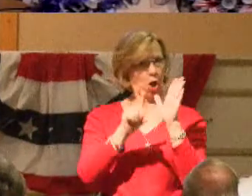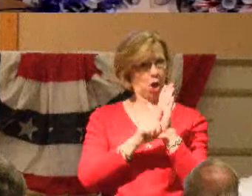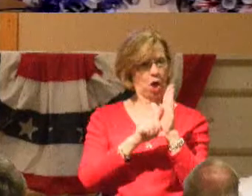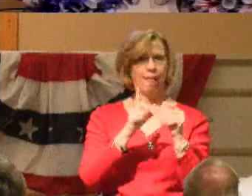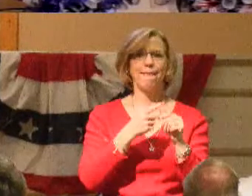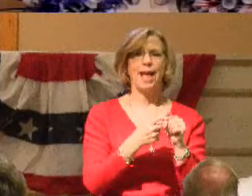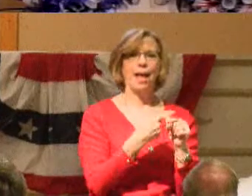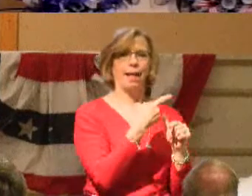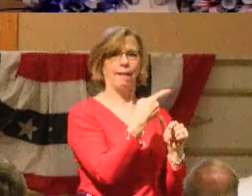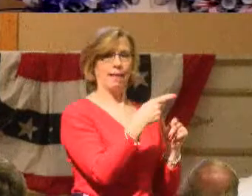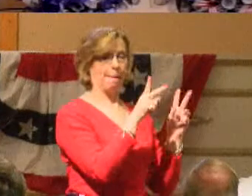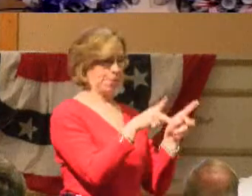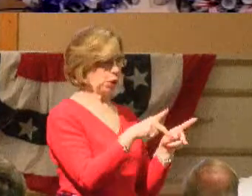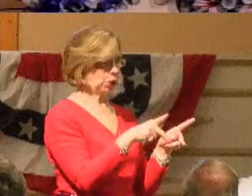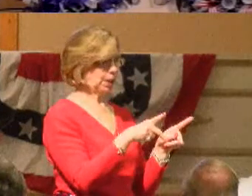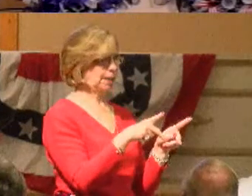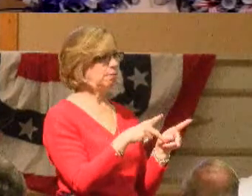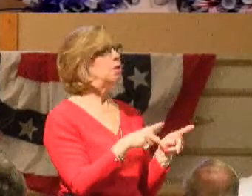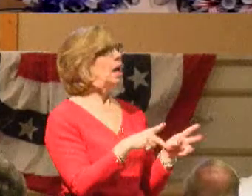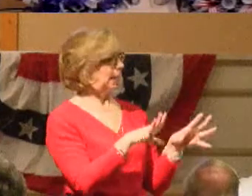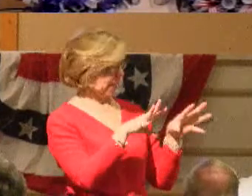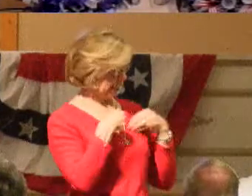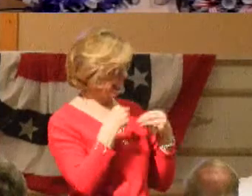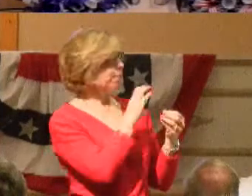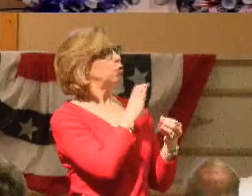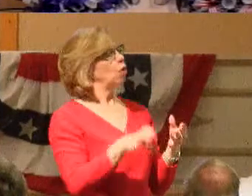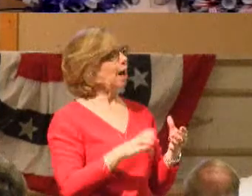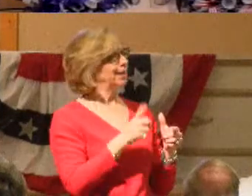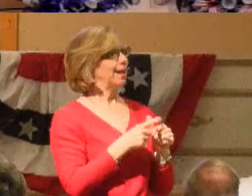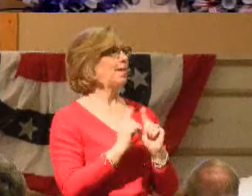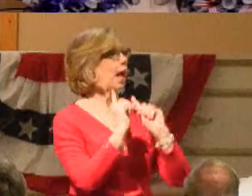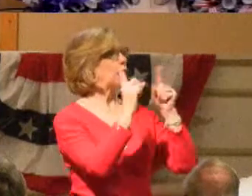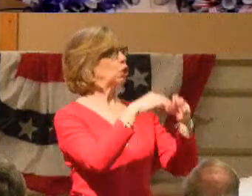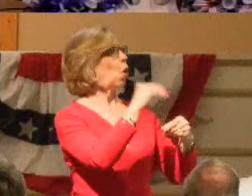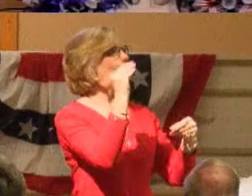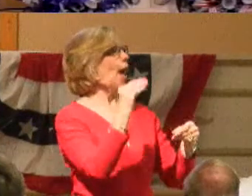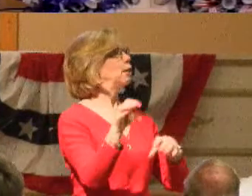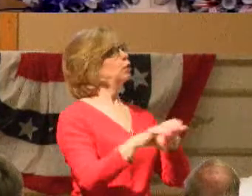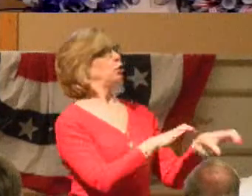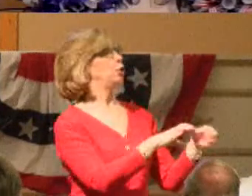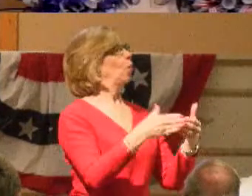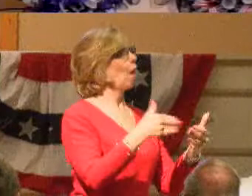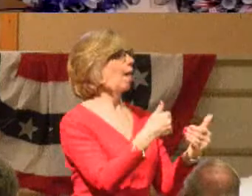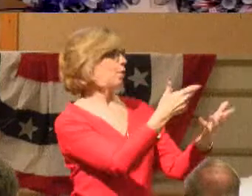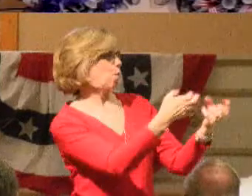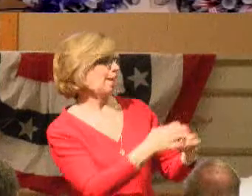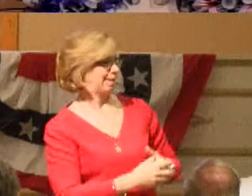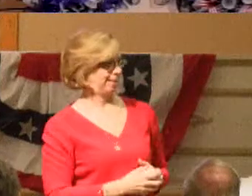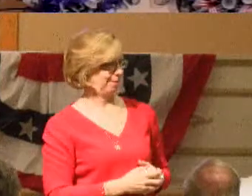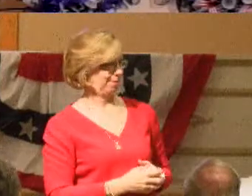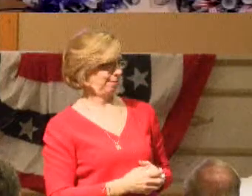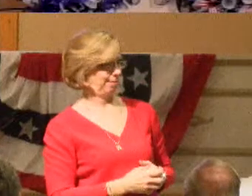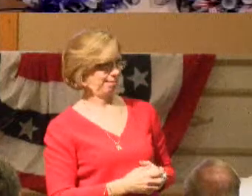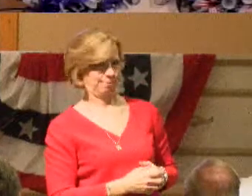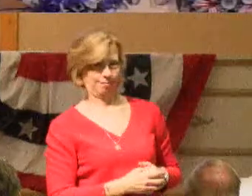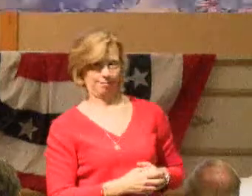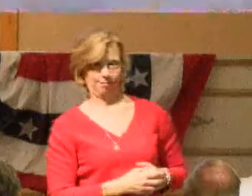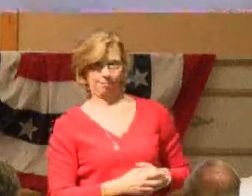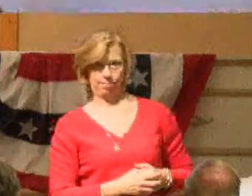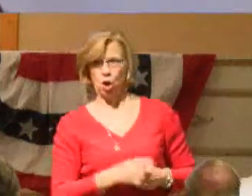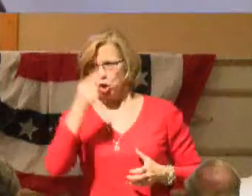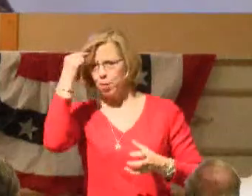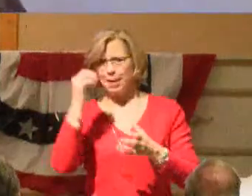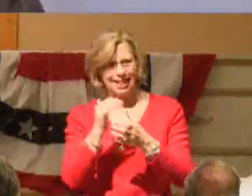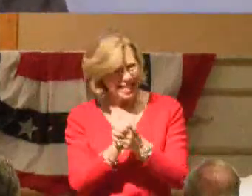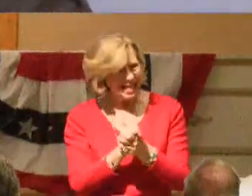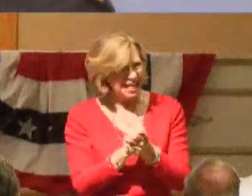can believe in Christ and then go out and live like he wants, doing his own thing? If a person believes in Christ, can he use